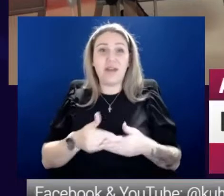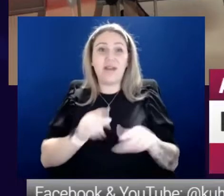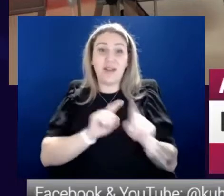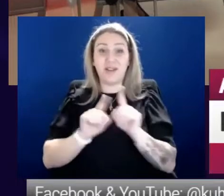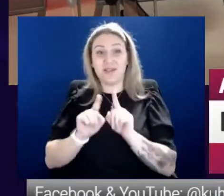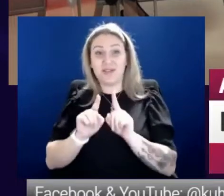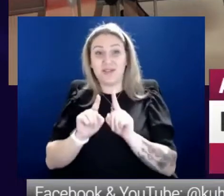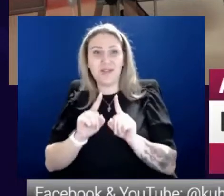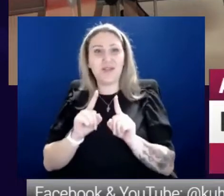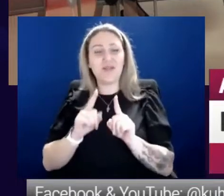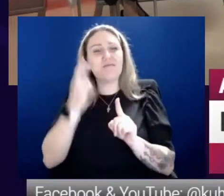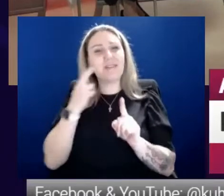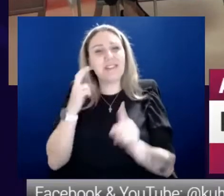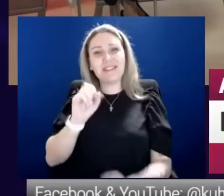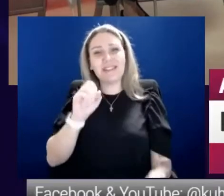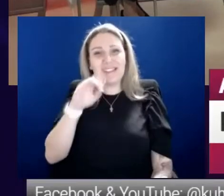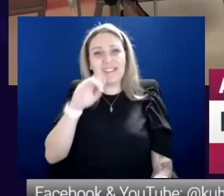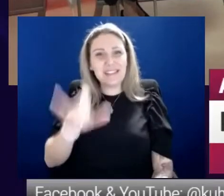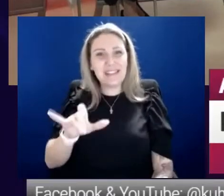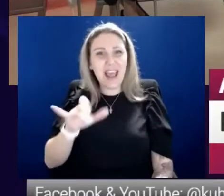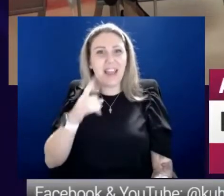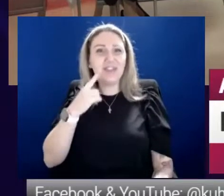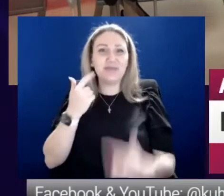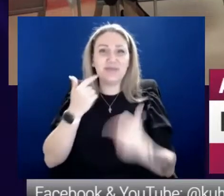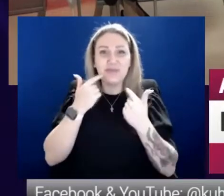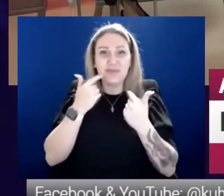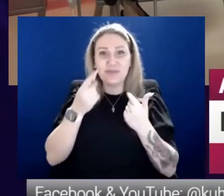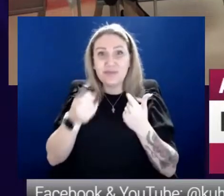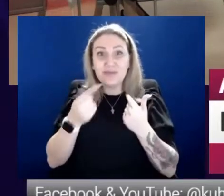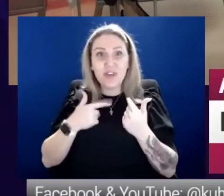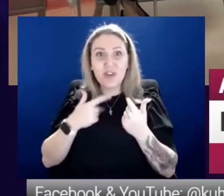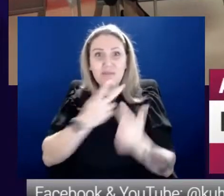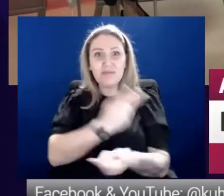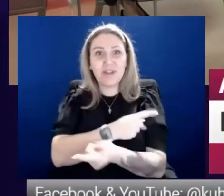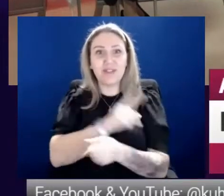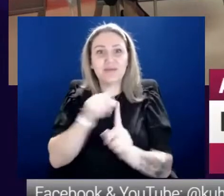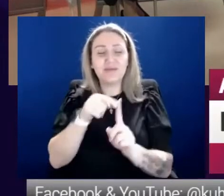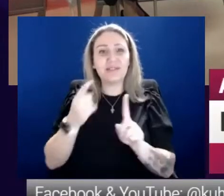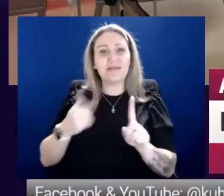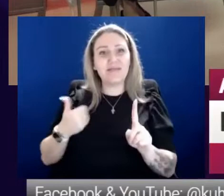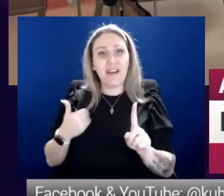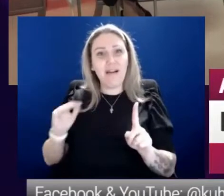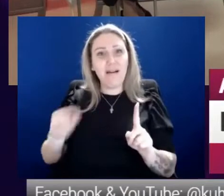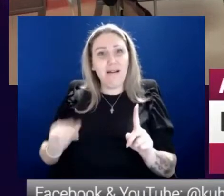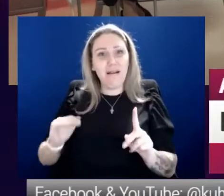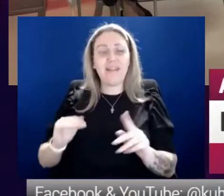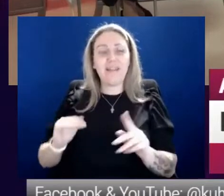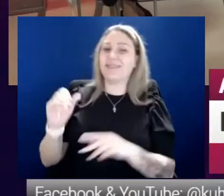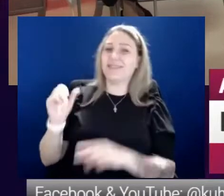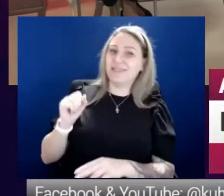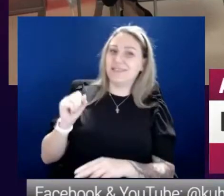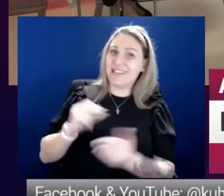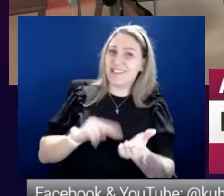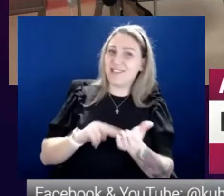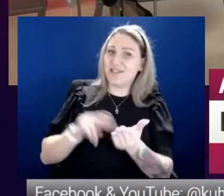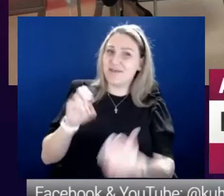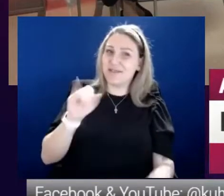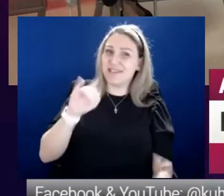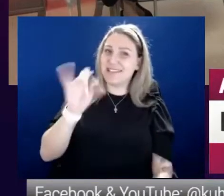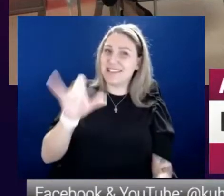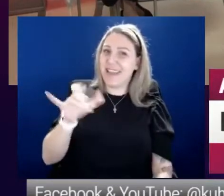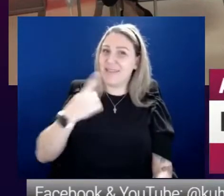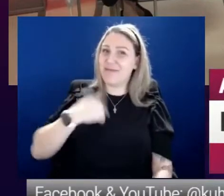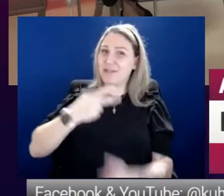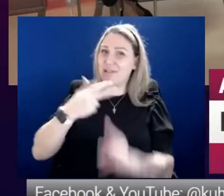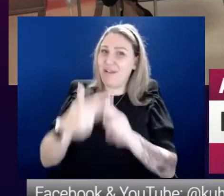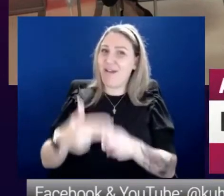were Sally's patient when you were really little? That's how you guys first met? Yes. Nurse Sally is what we called her. And